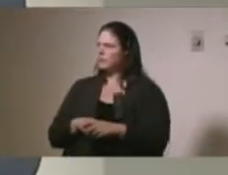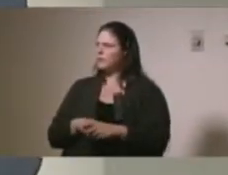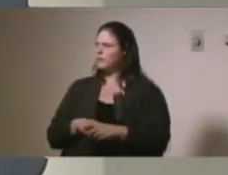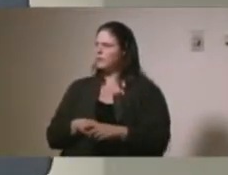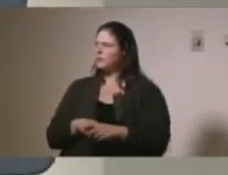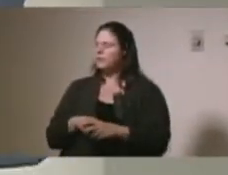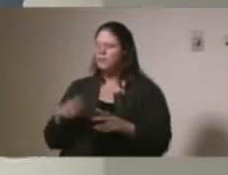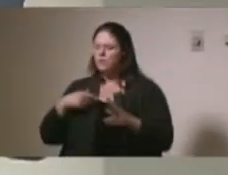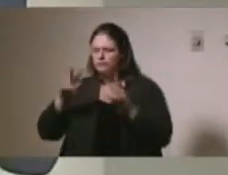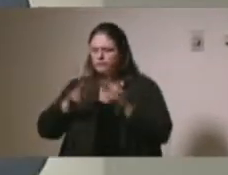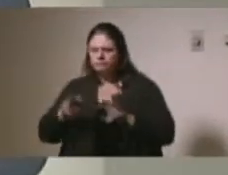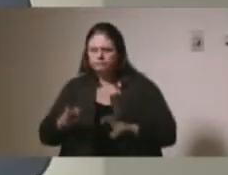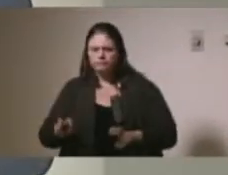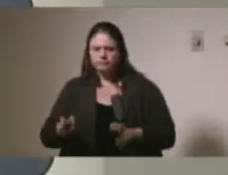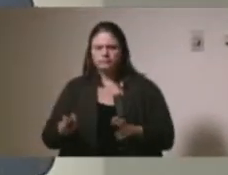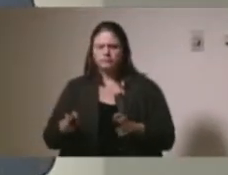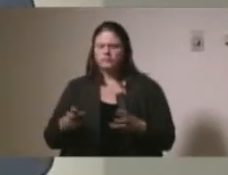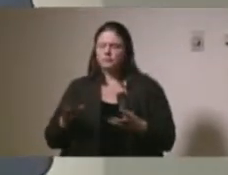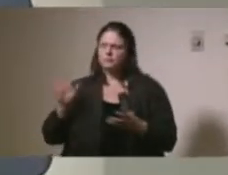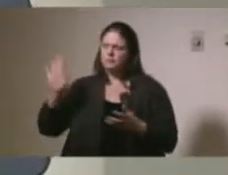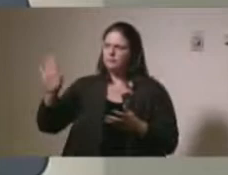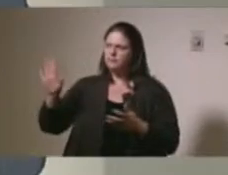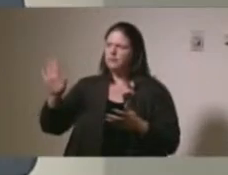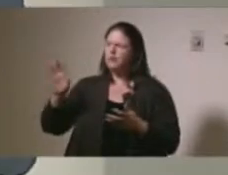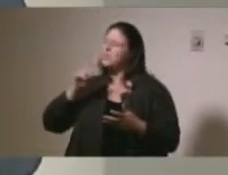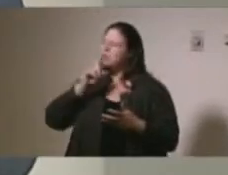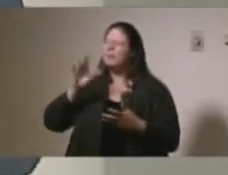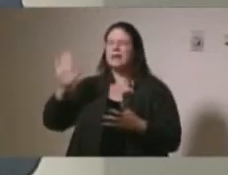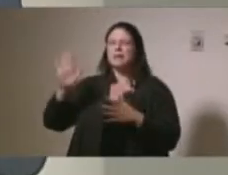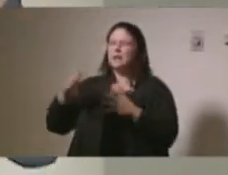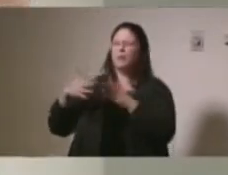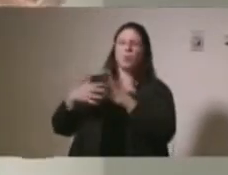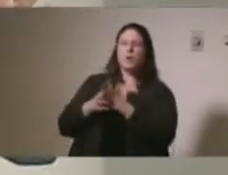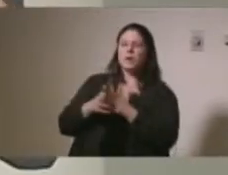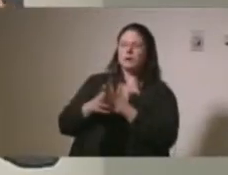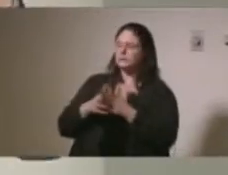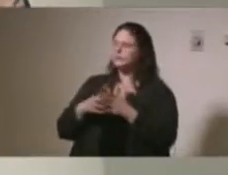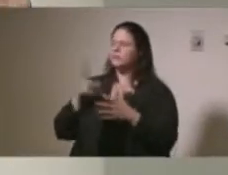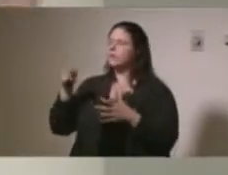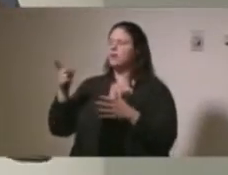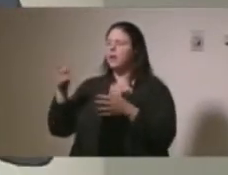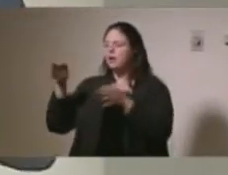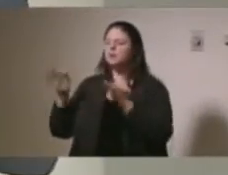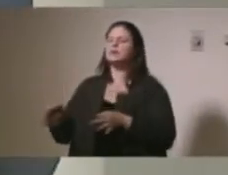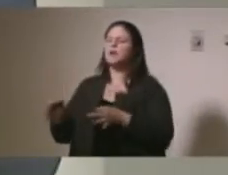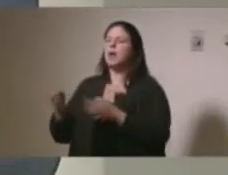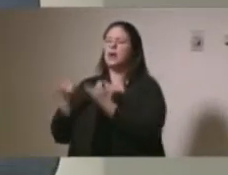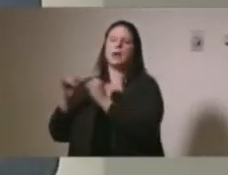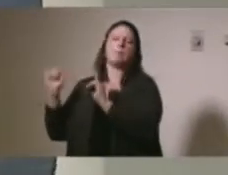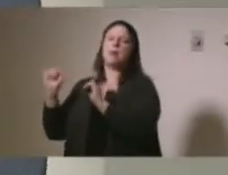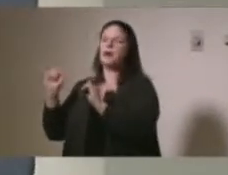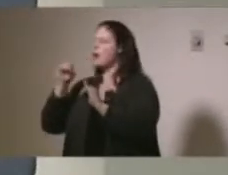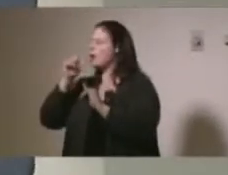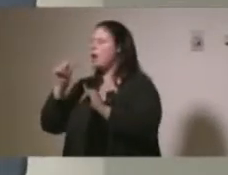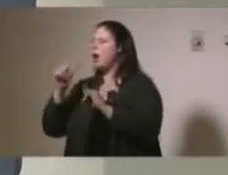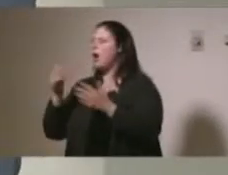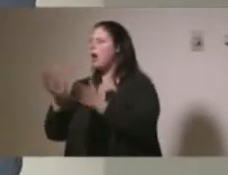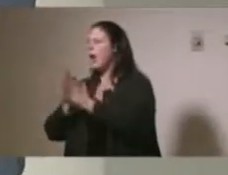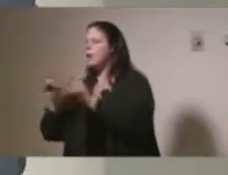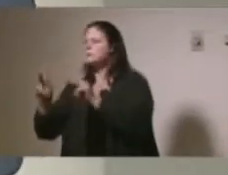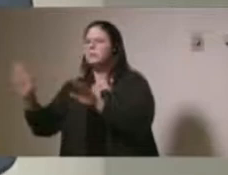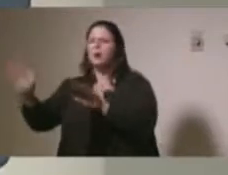weaknesses of the employer is that they acted unilaterally without consulting anyone.